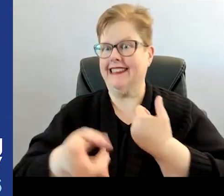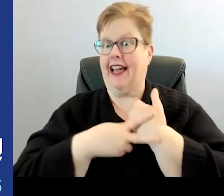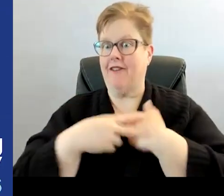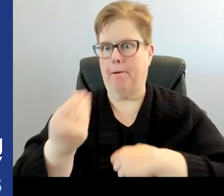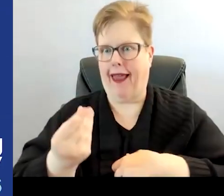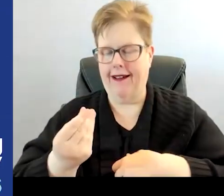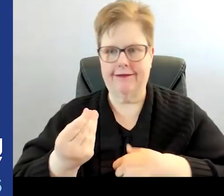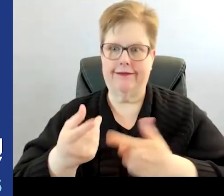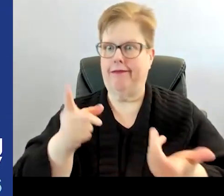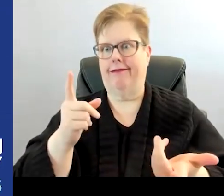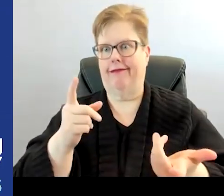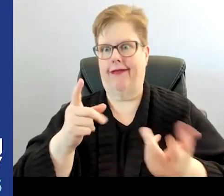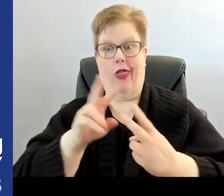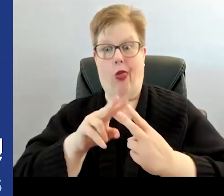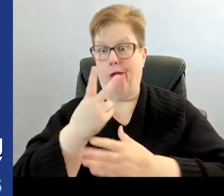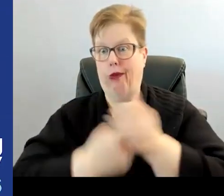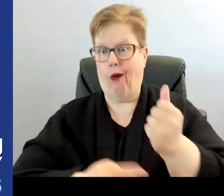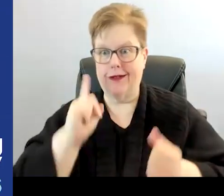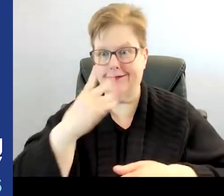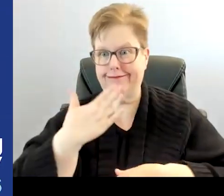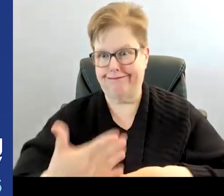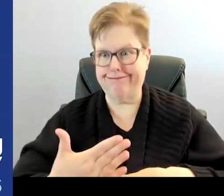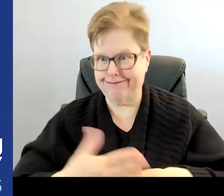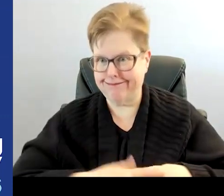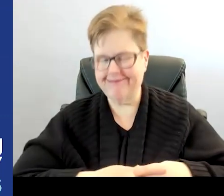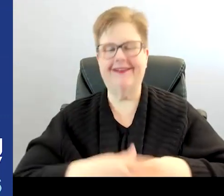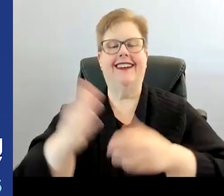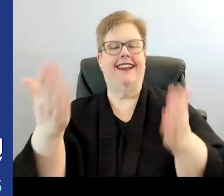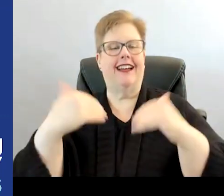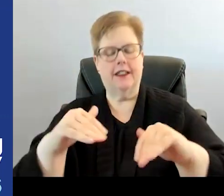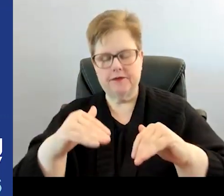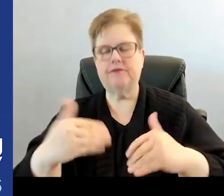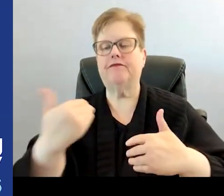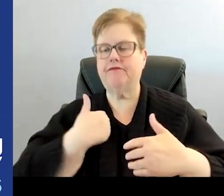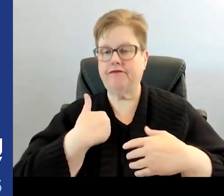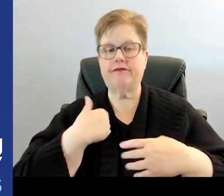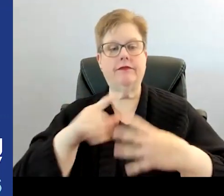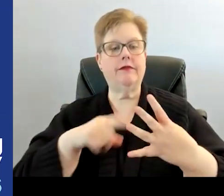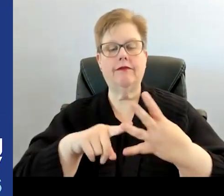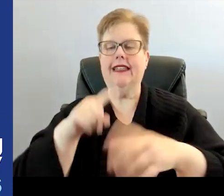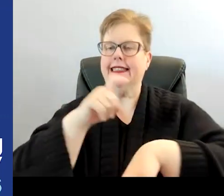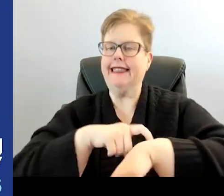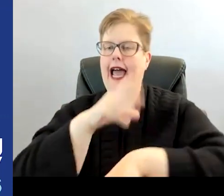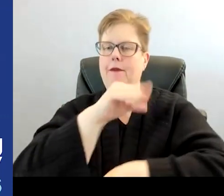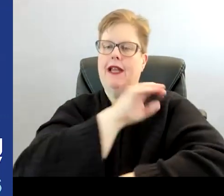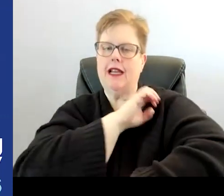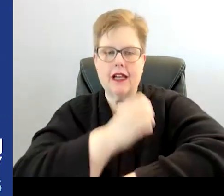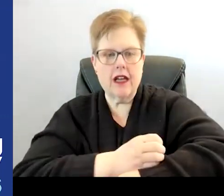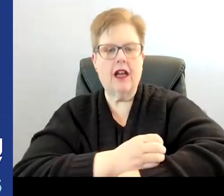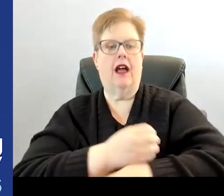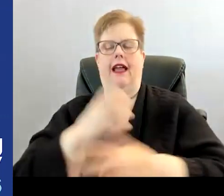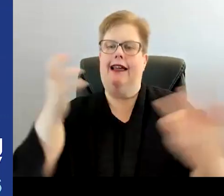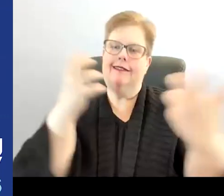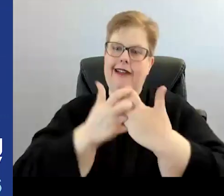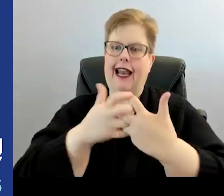not to love about either of those things? Then we also have time and energy, fitting asynchronous learning into a